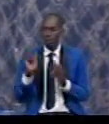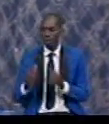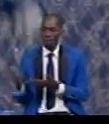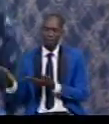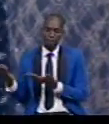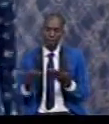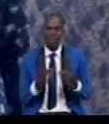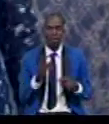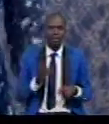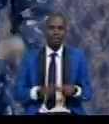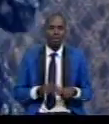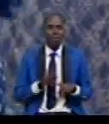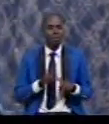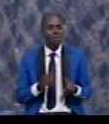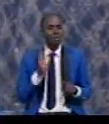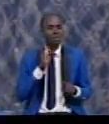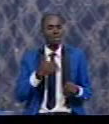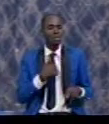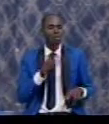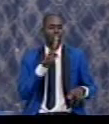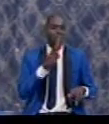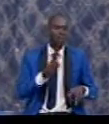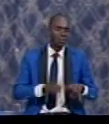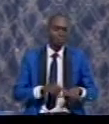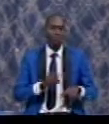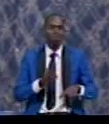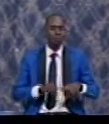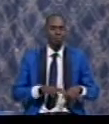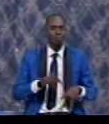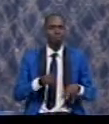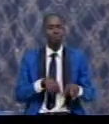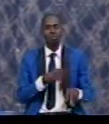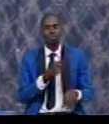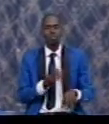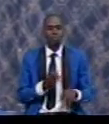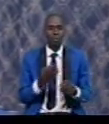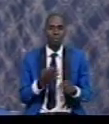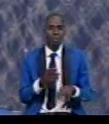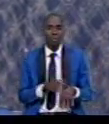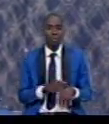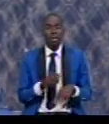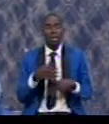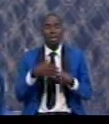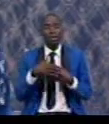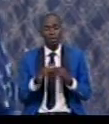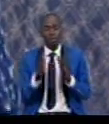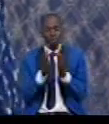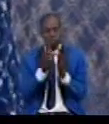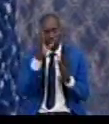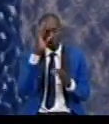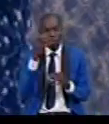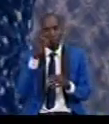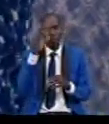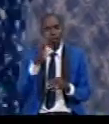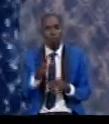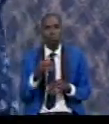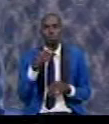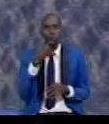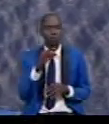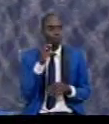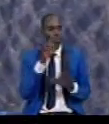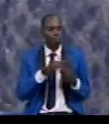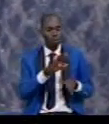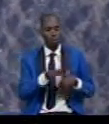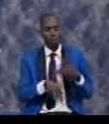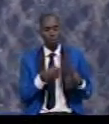sit down several times. So after the prayer of pastor, I asked her to walk from here to that place. If she can